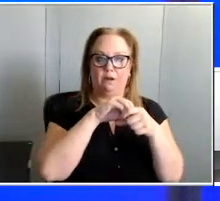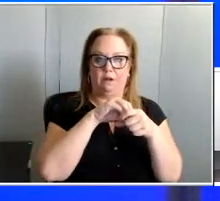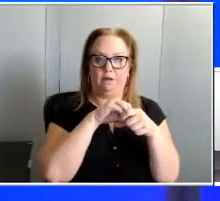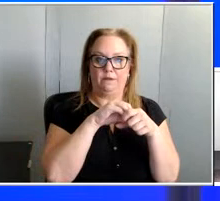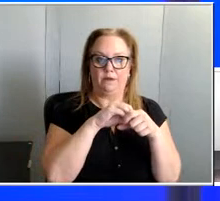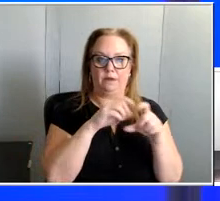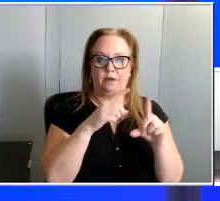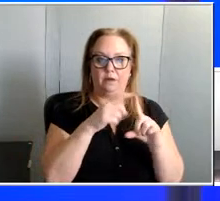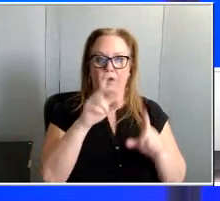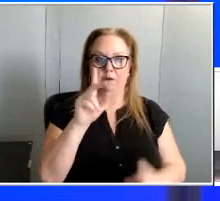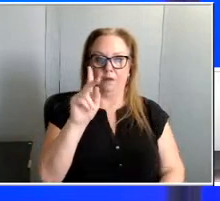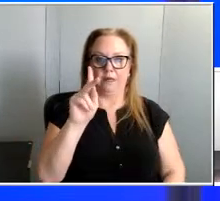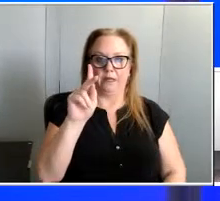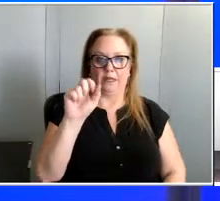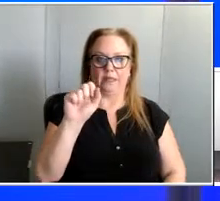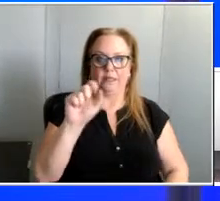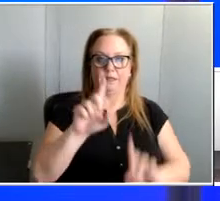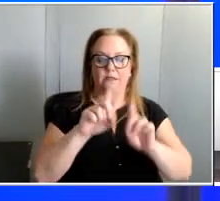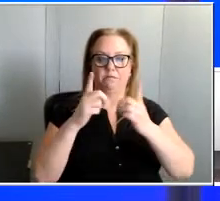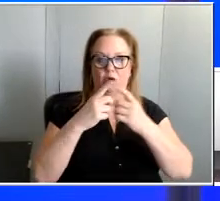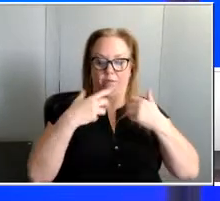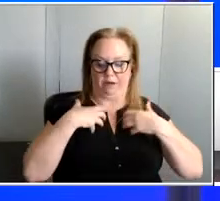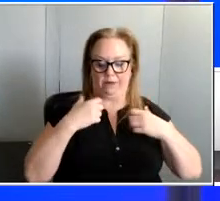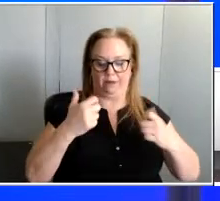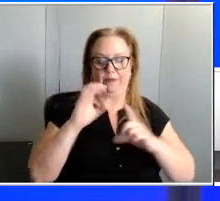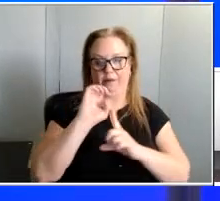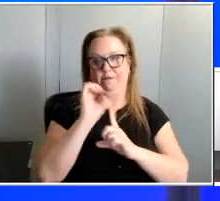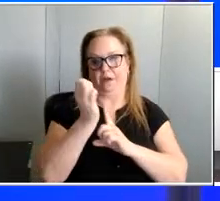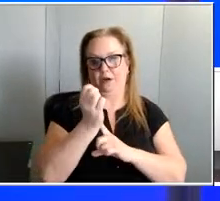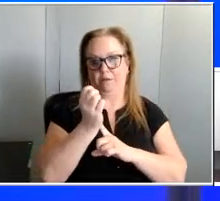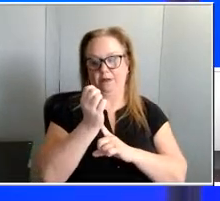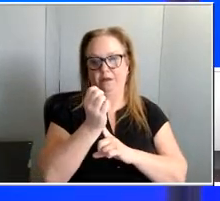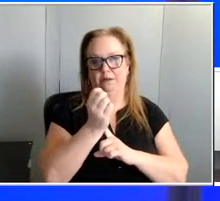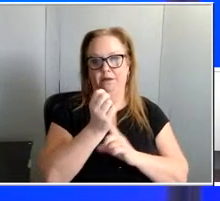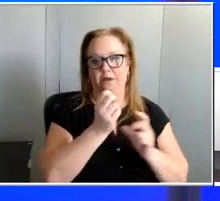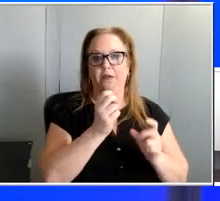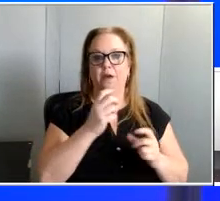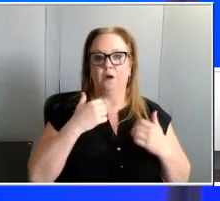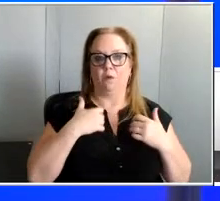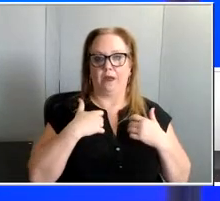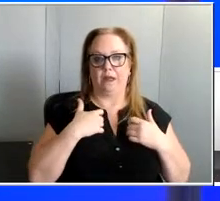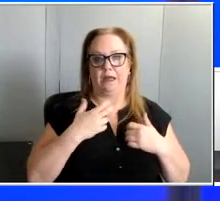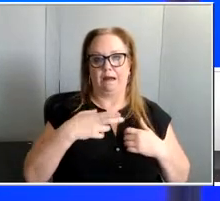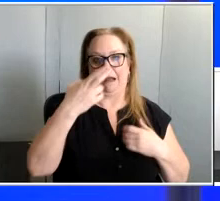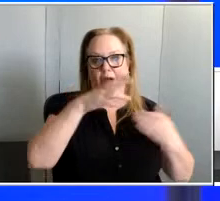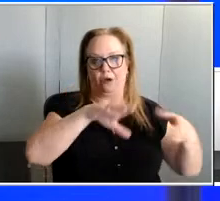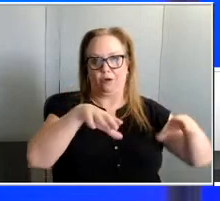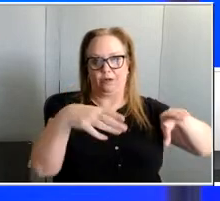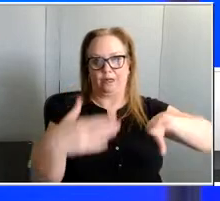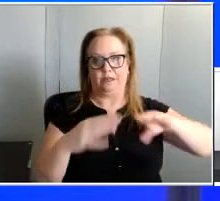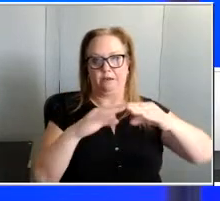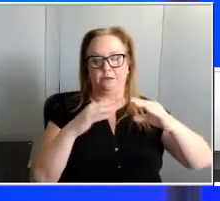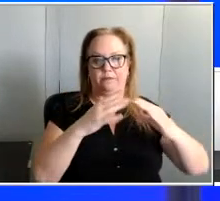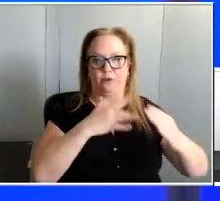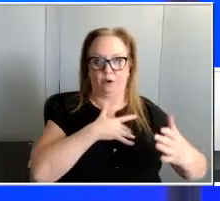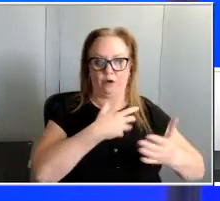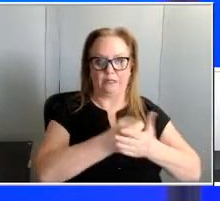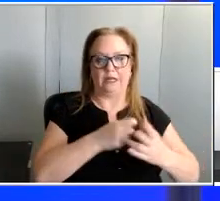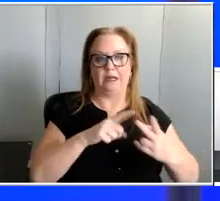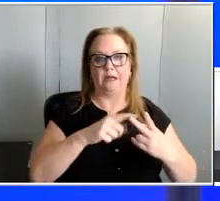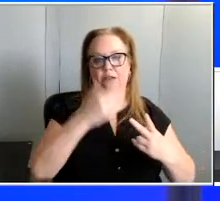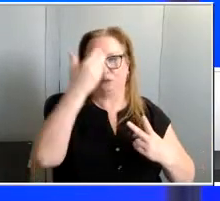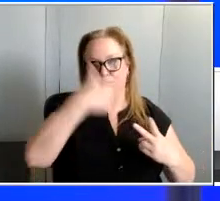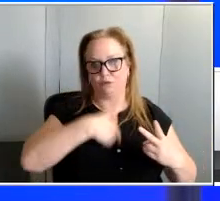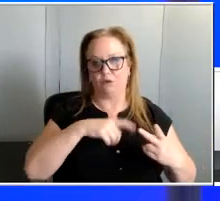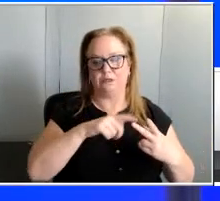the Kansas Department of Health and Environment, we knew, that we had higher mortality rates for heart attack and stroke victims in rural Kansas,